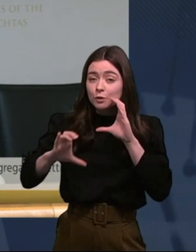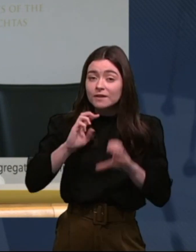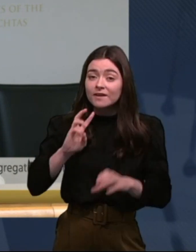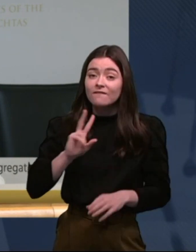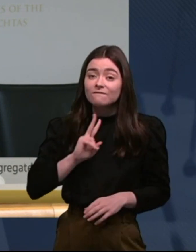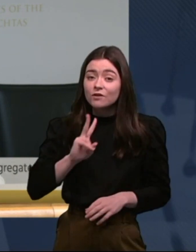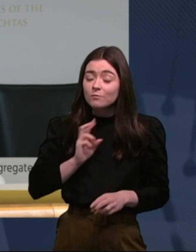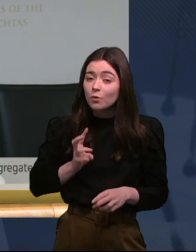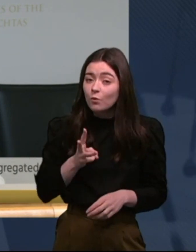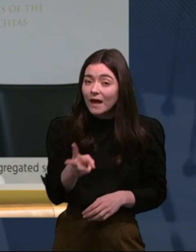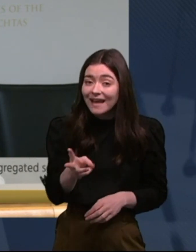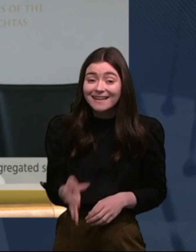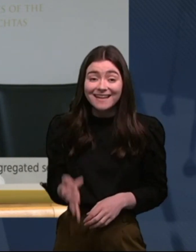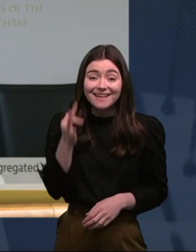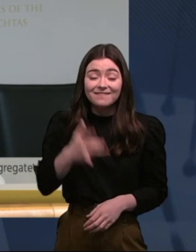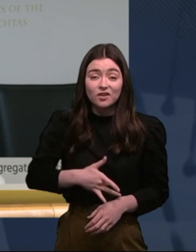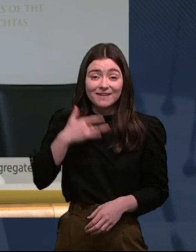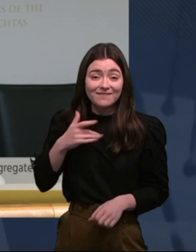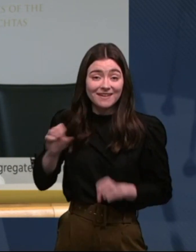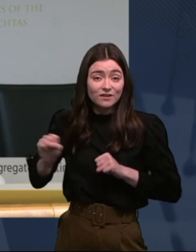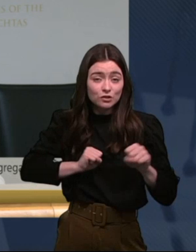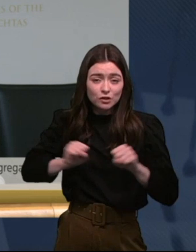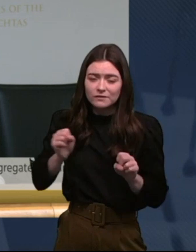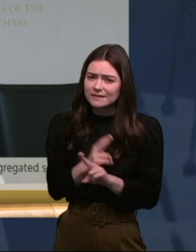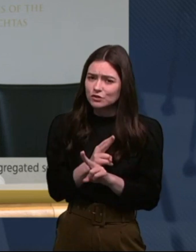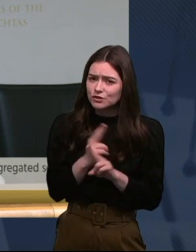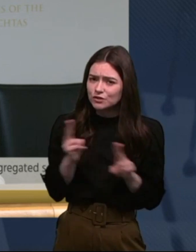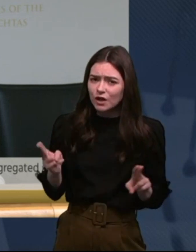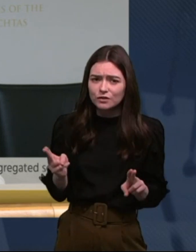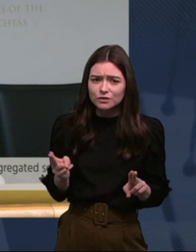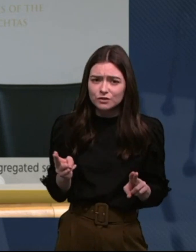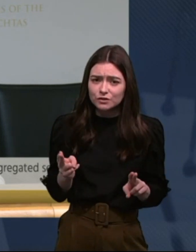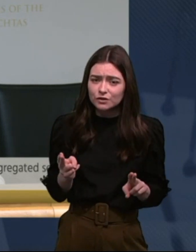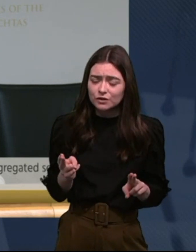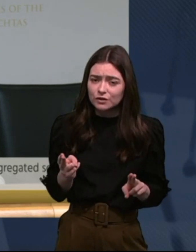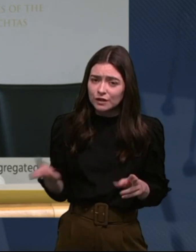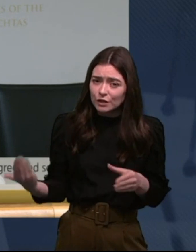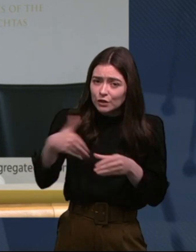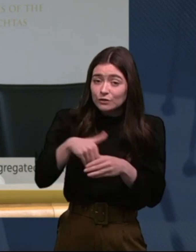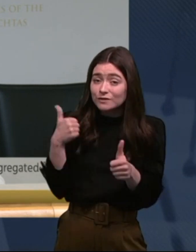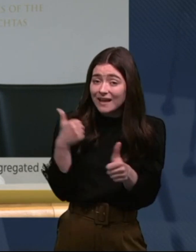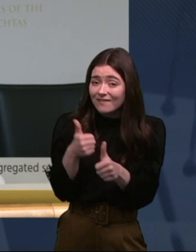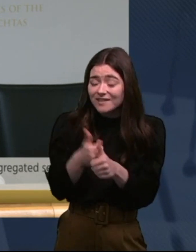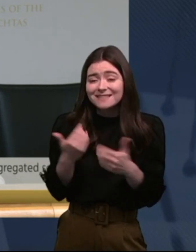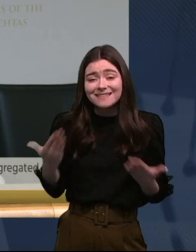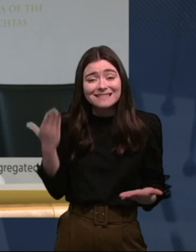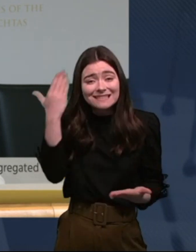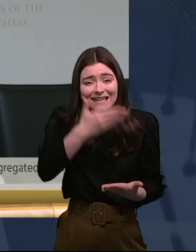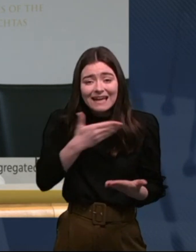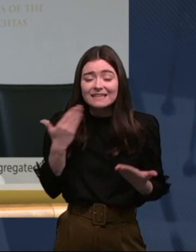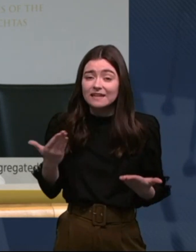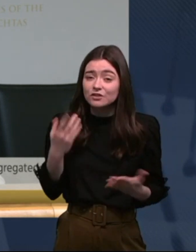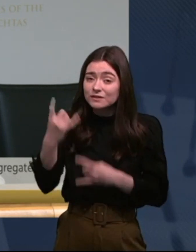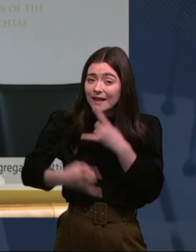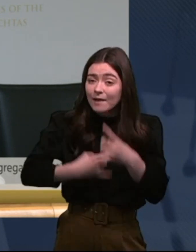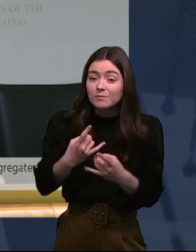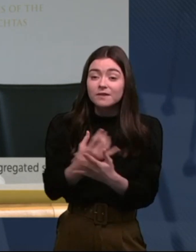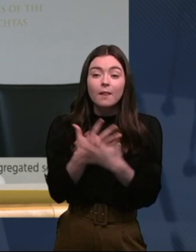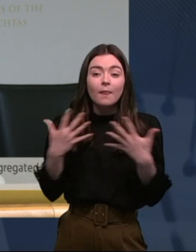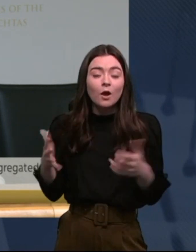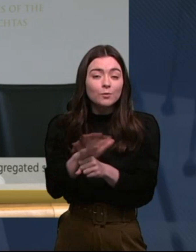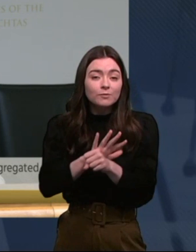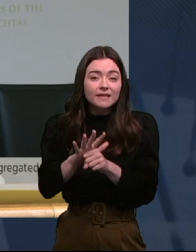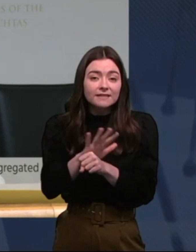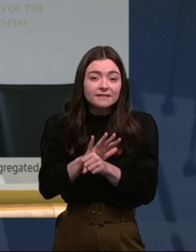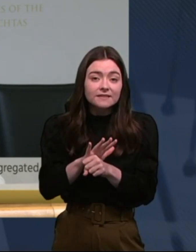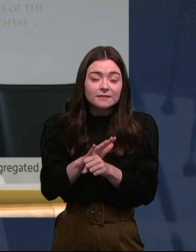and if they're living in a service that does not welcome advocacy, and sad to say that is still the case in certain places,